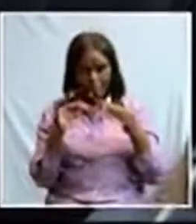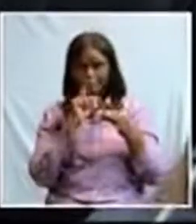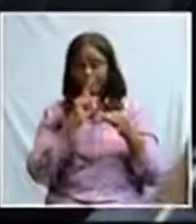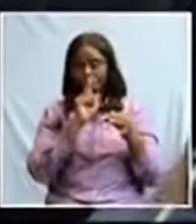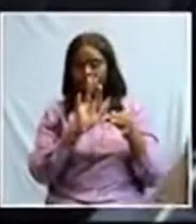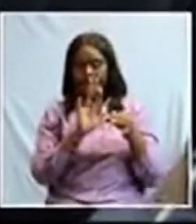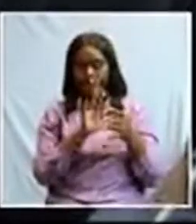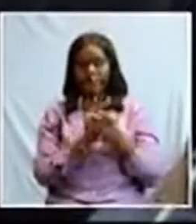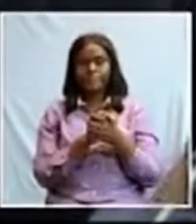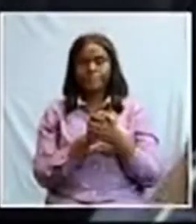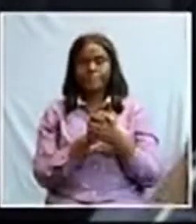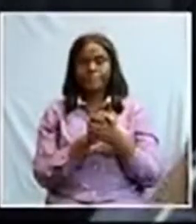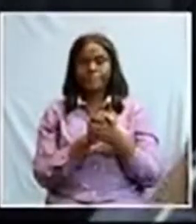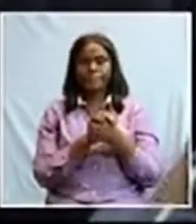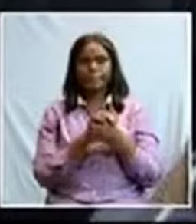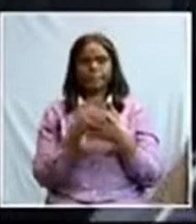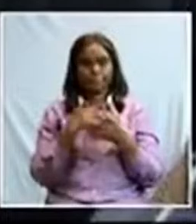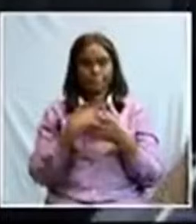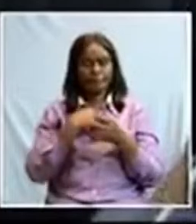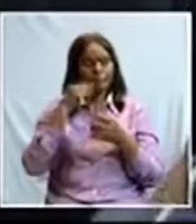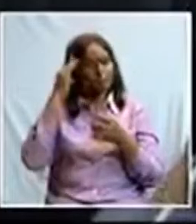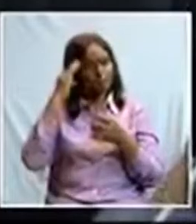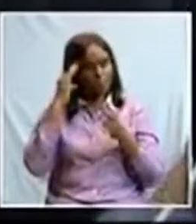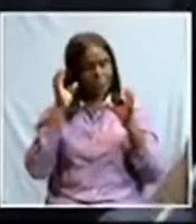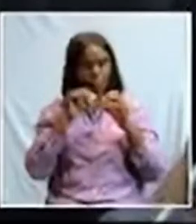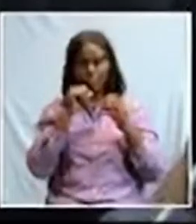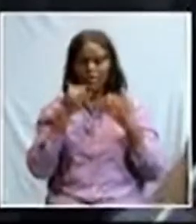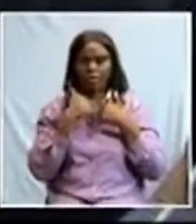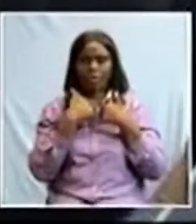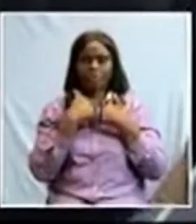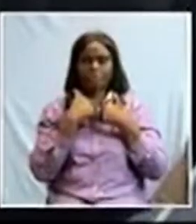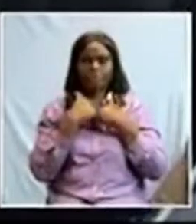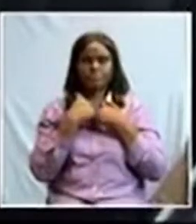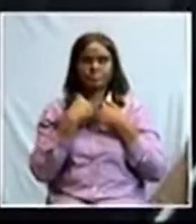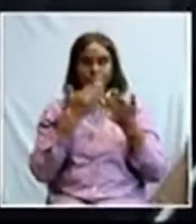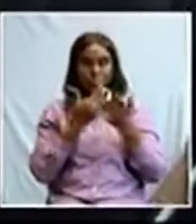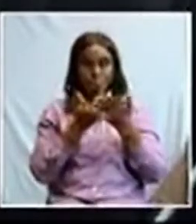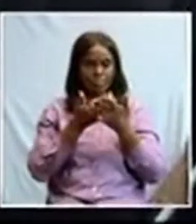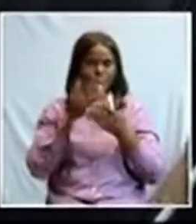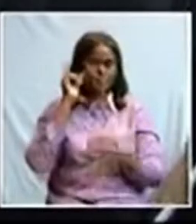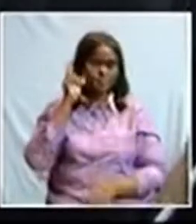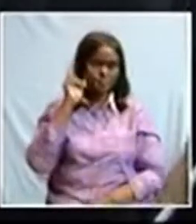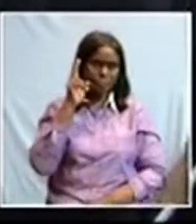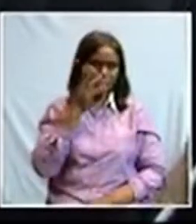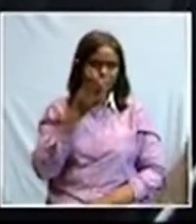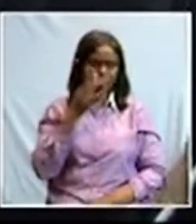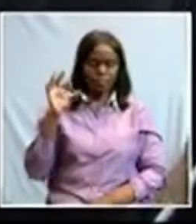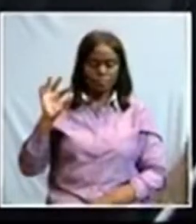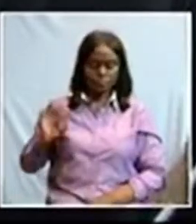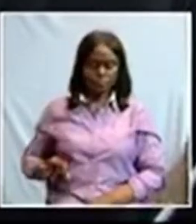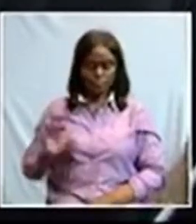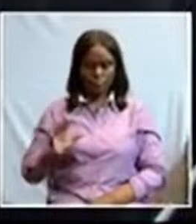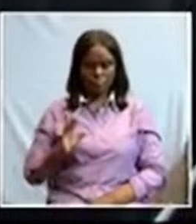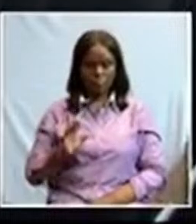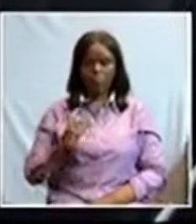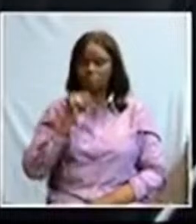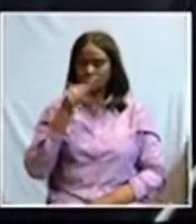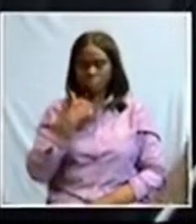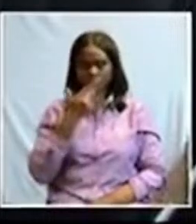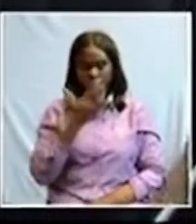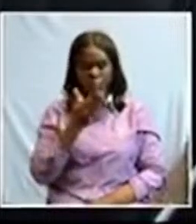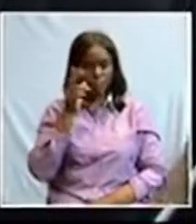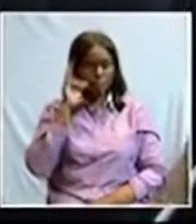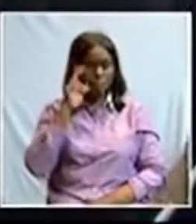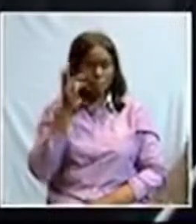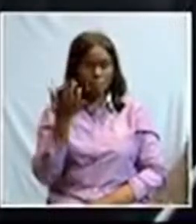that I know the community did not have such kind of history. The beneficiaries themselves, they didn't have this type of